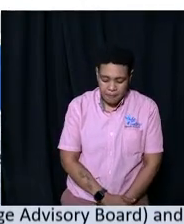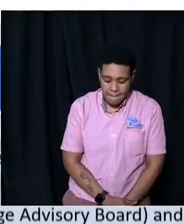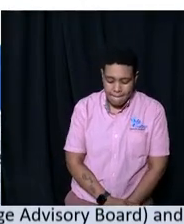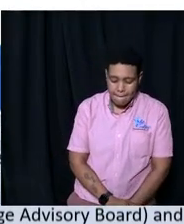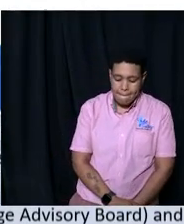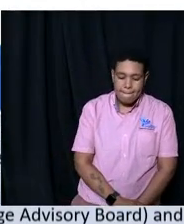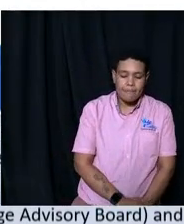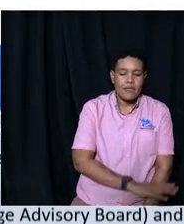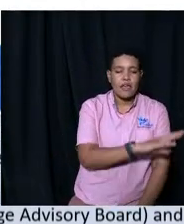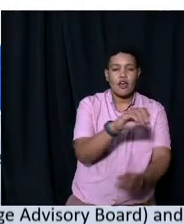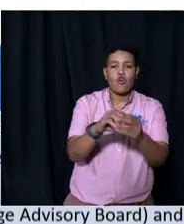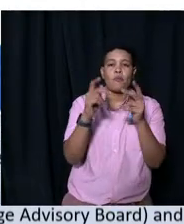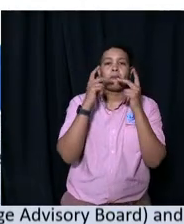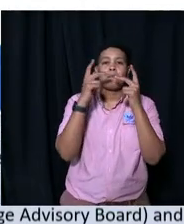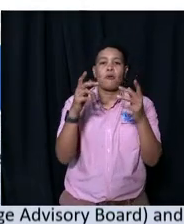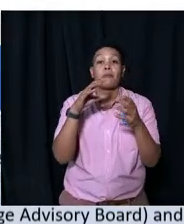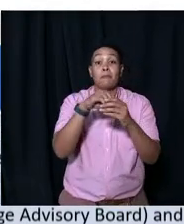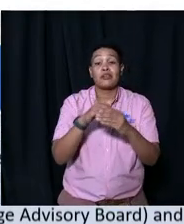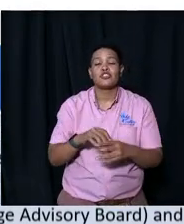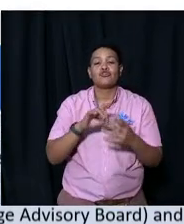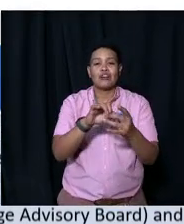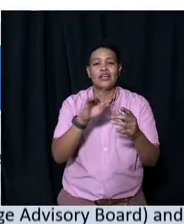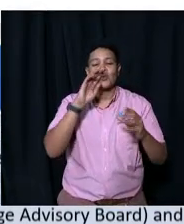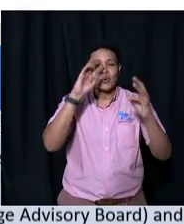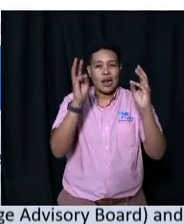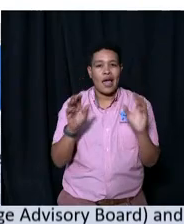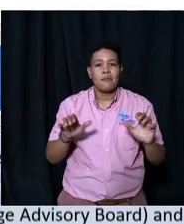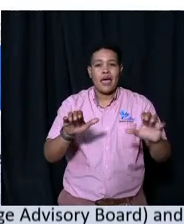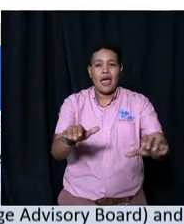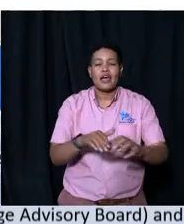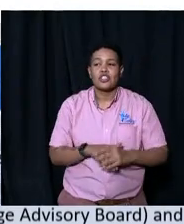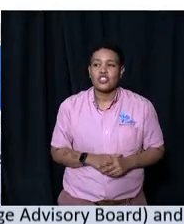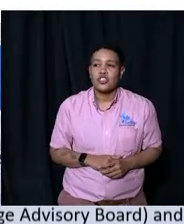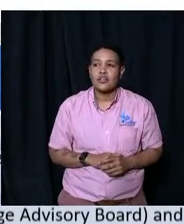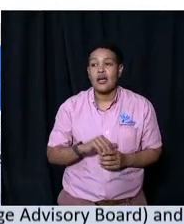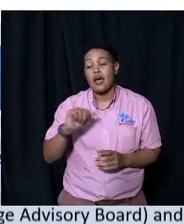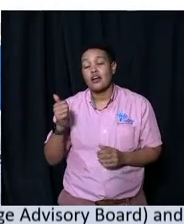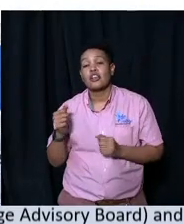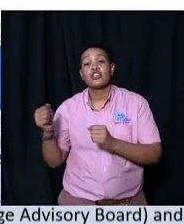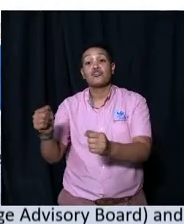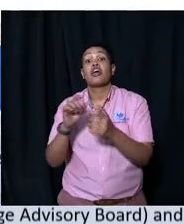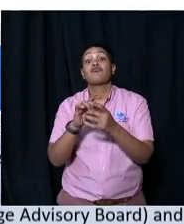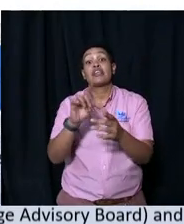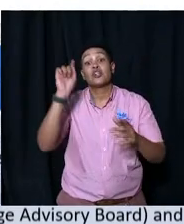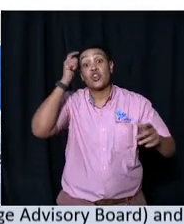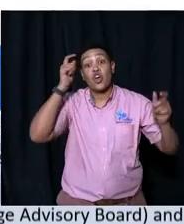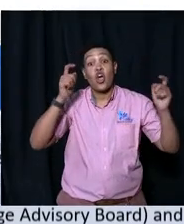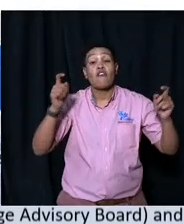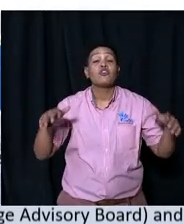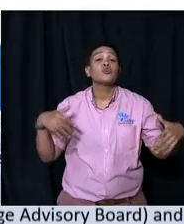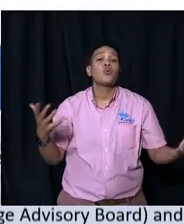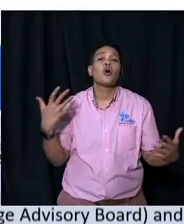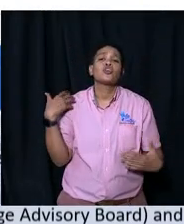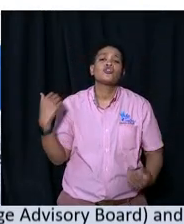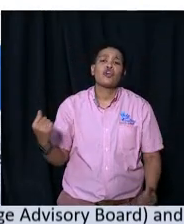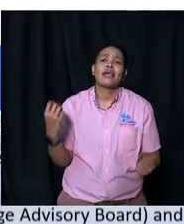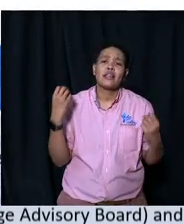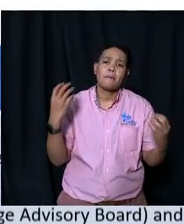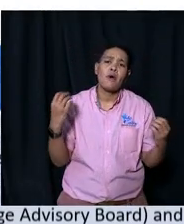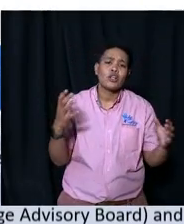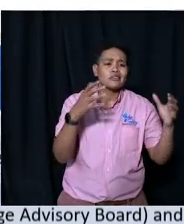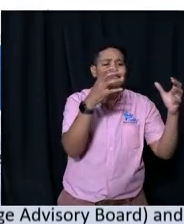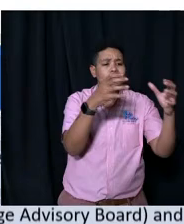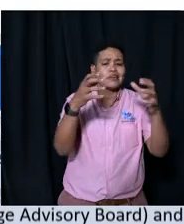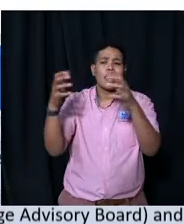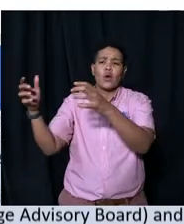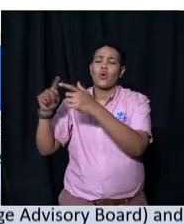incorporate public participation in relation to climate action. Another strategy related to governance would be to strengthen